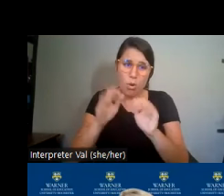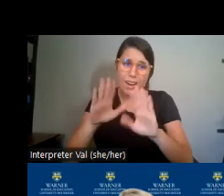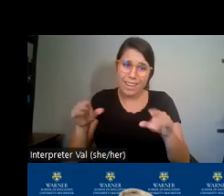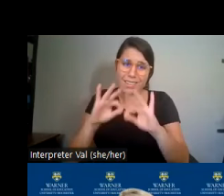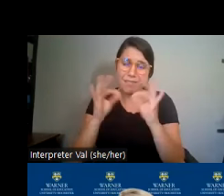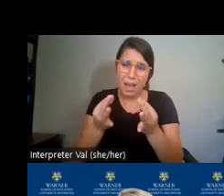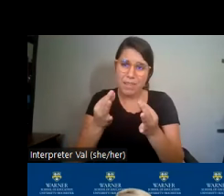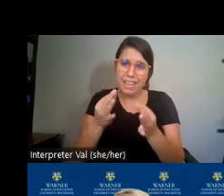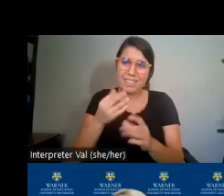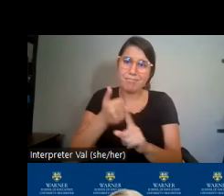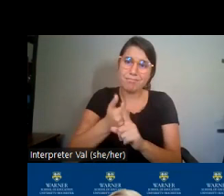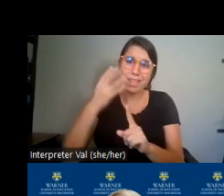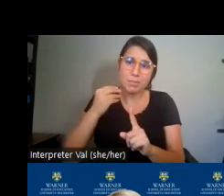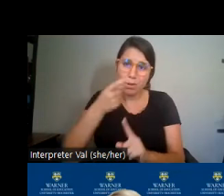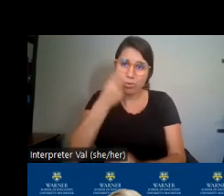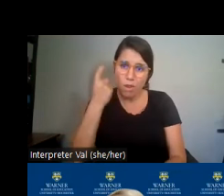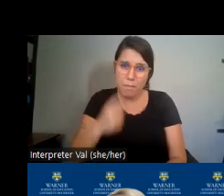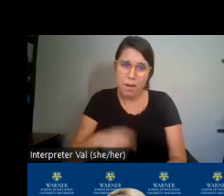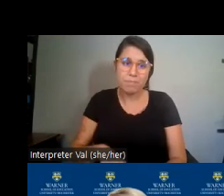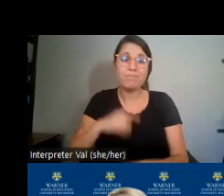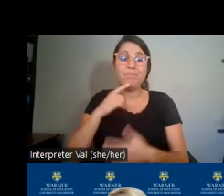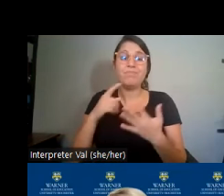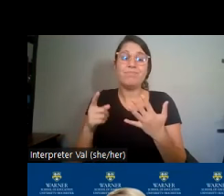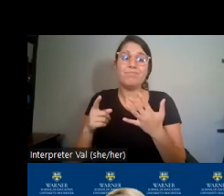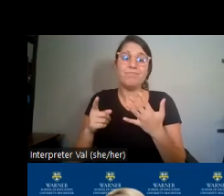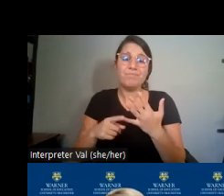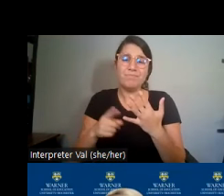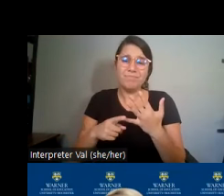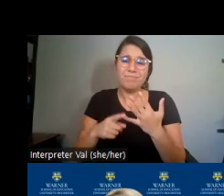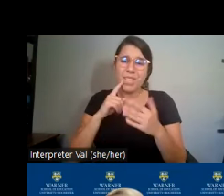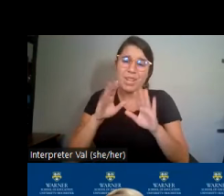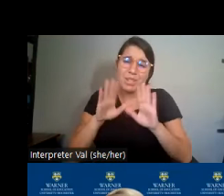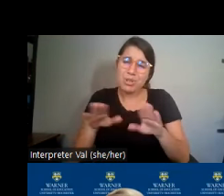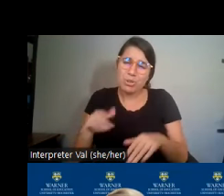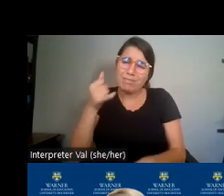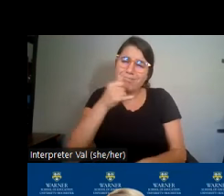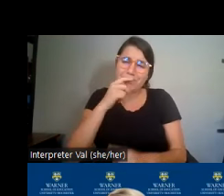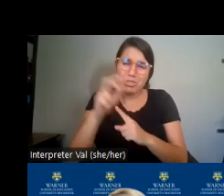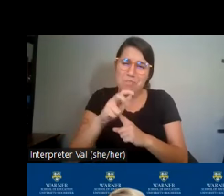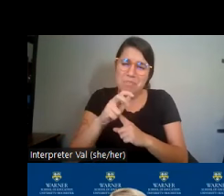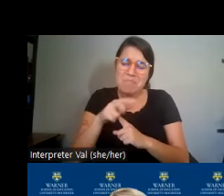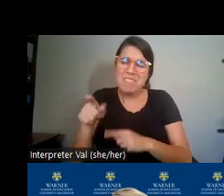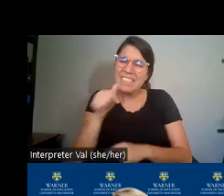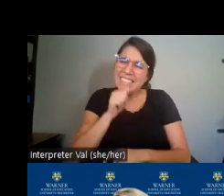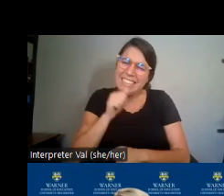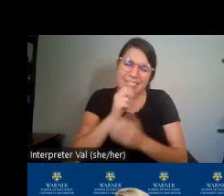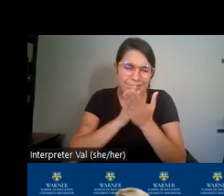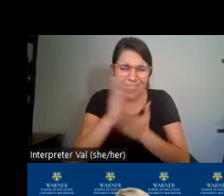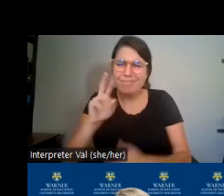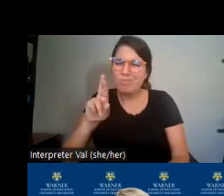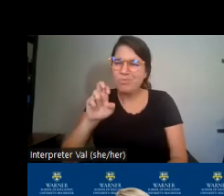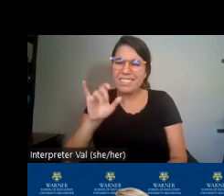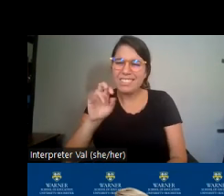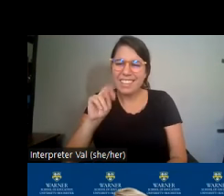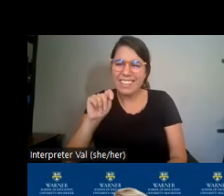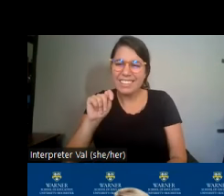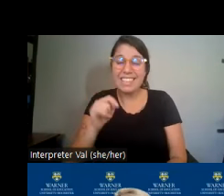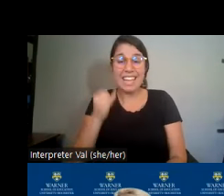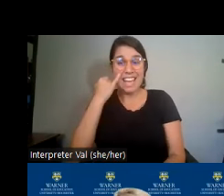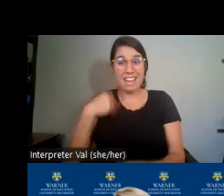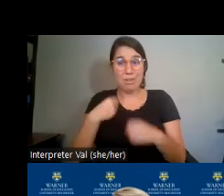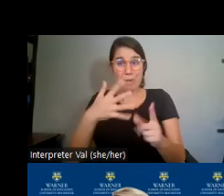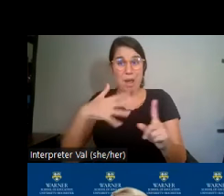that children are just the best and they're resilient. And when given positive learning environments